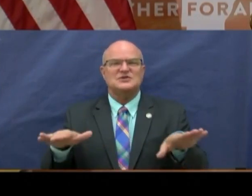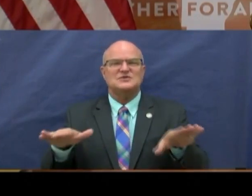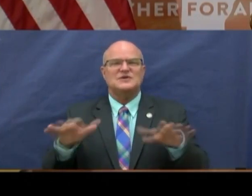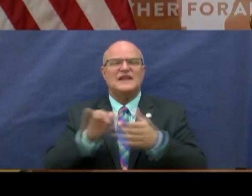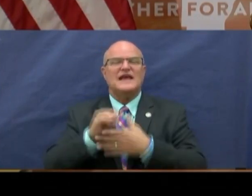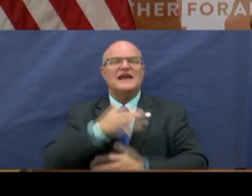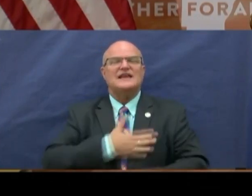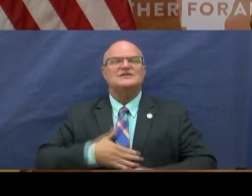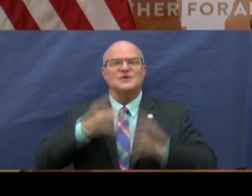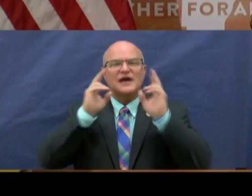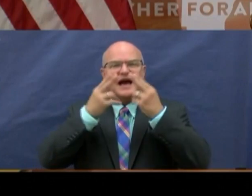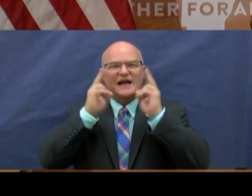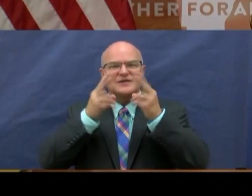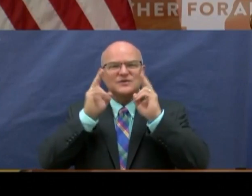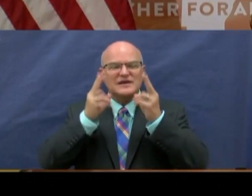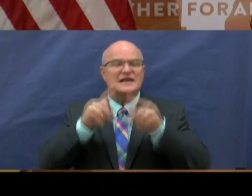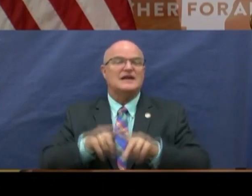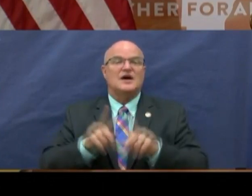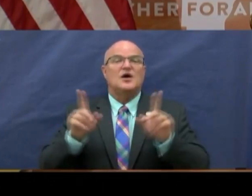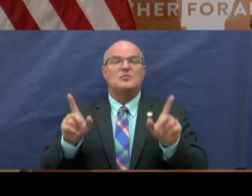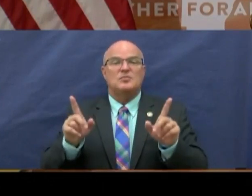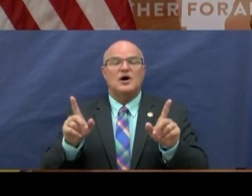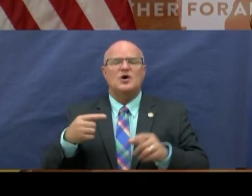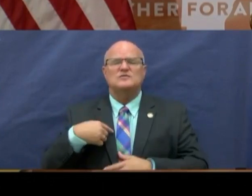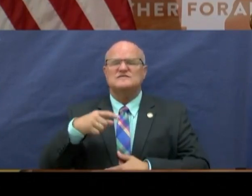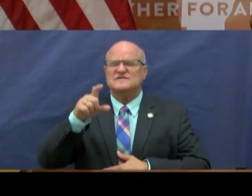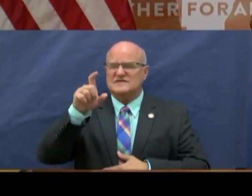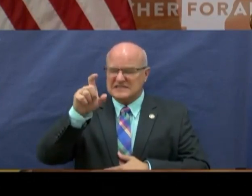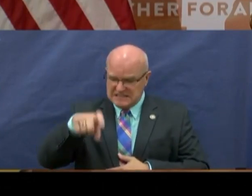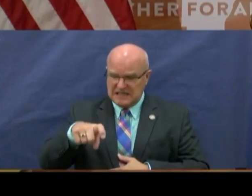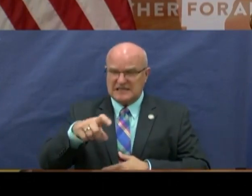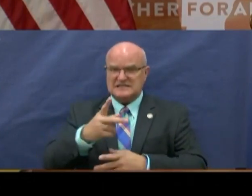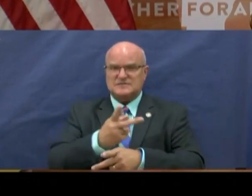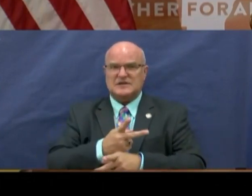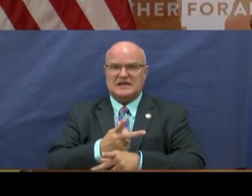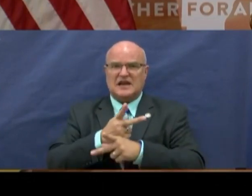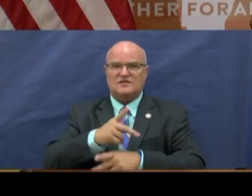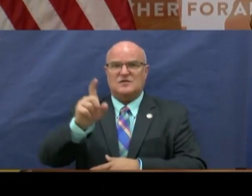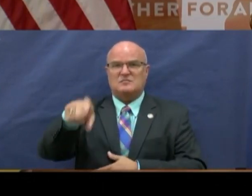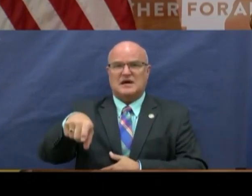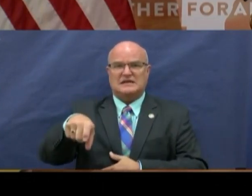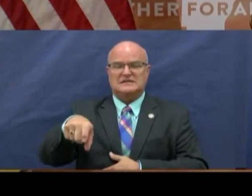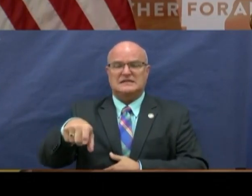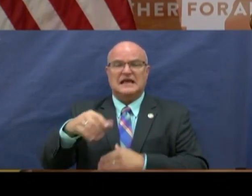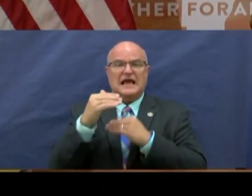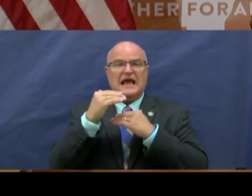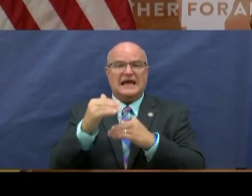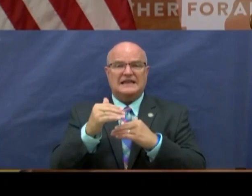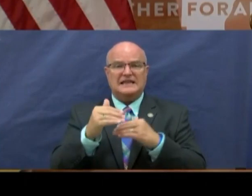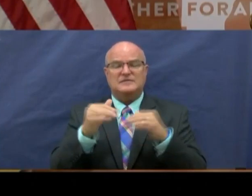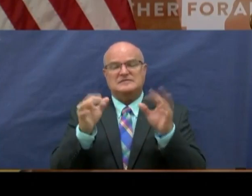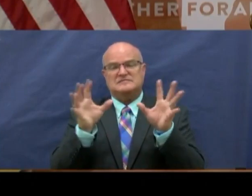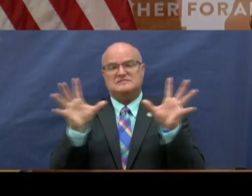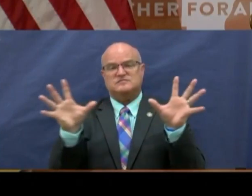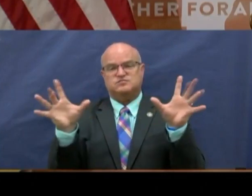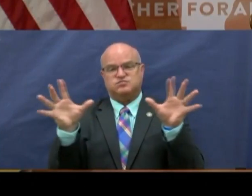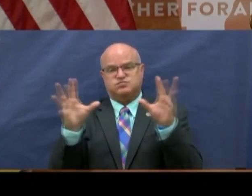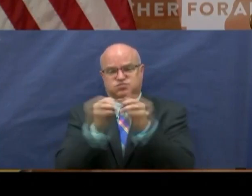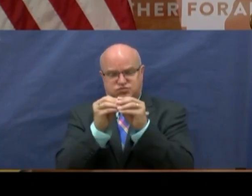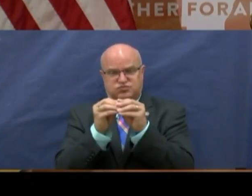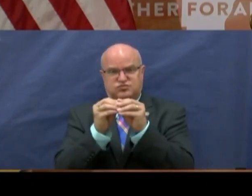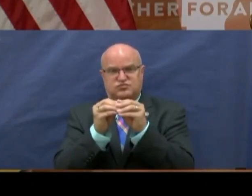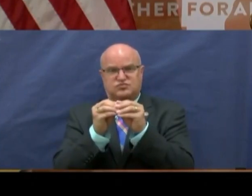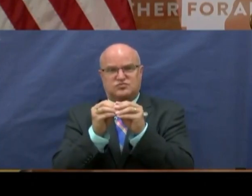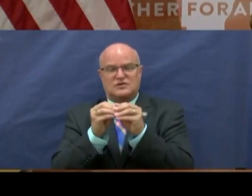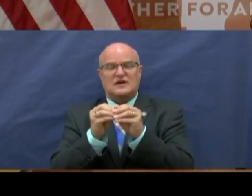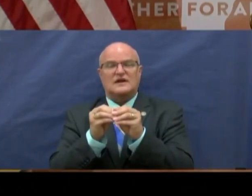enjoy Halloween of that, but we've got to be careful and particularly limit the gatherings in which the